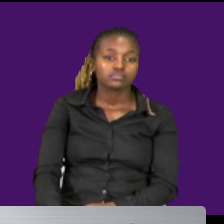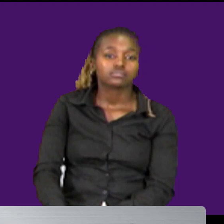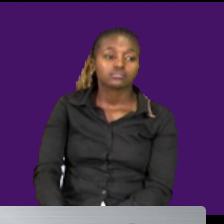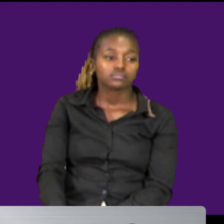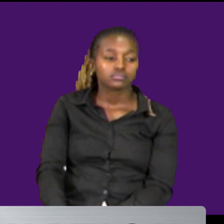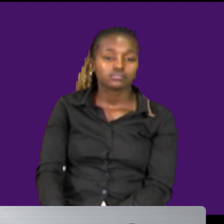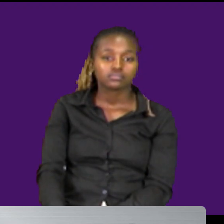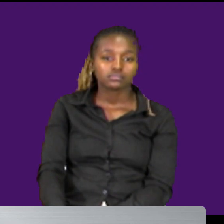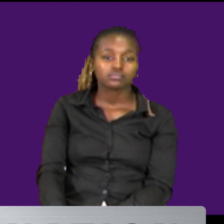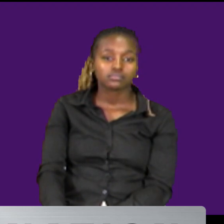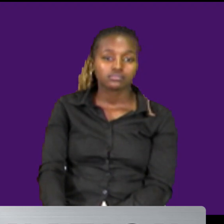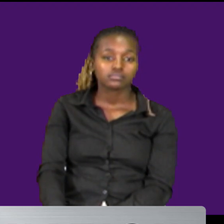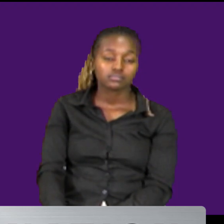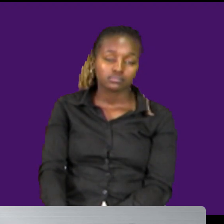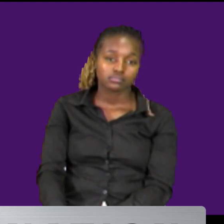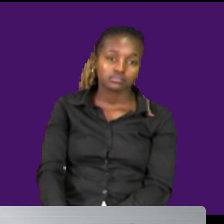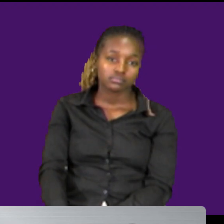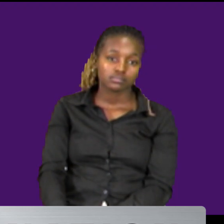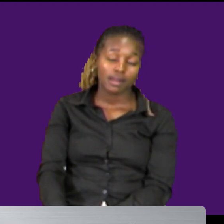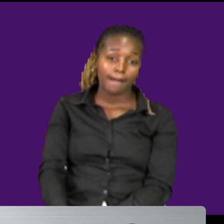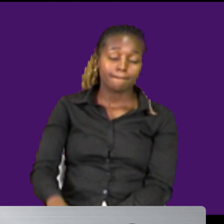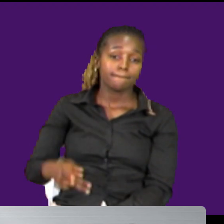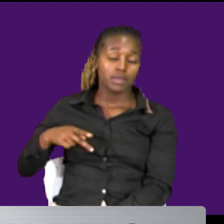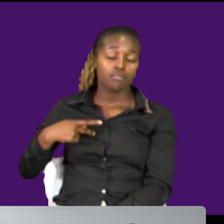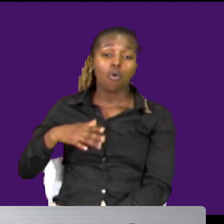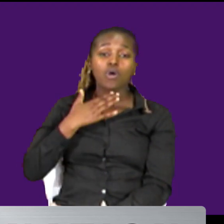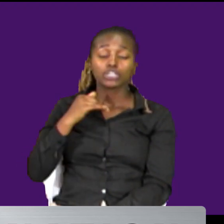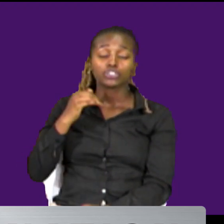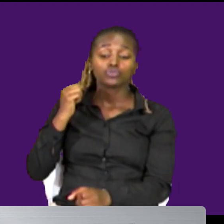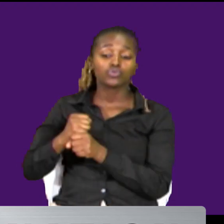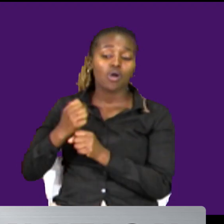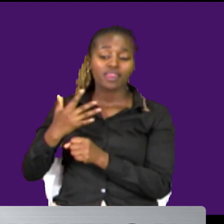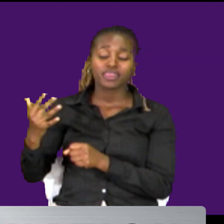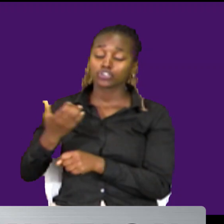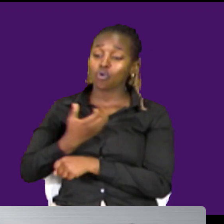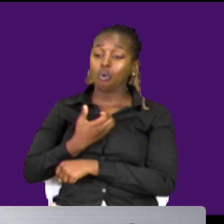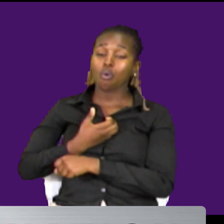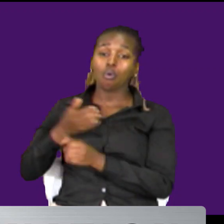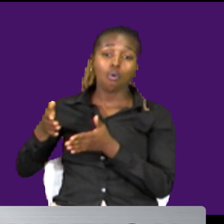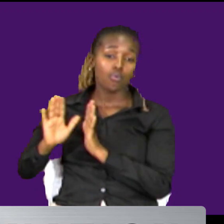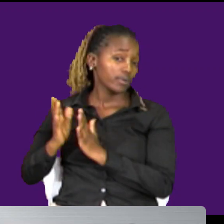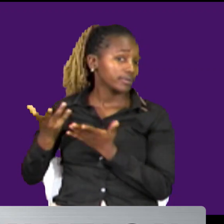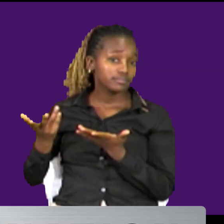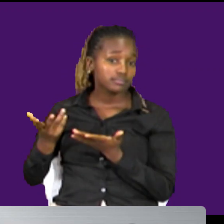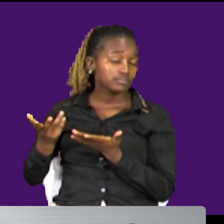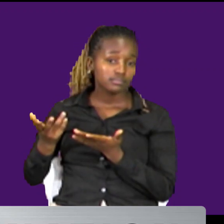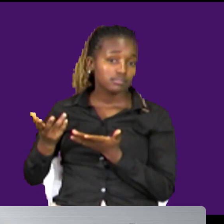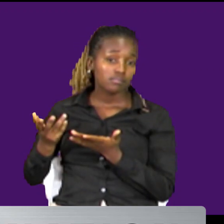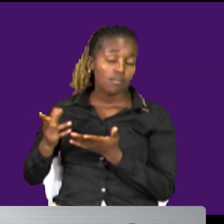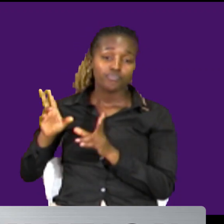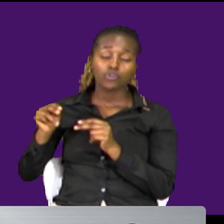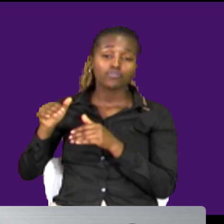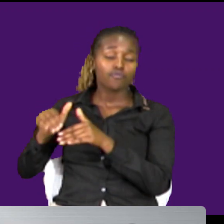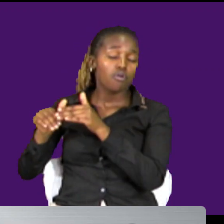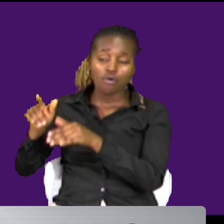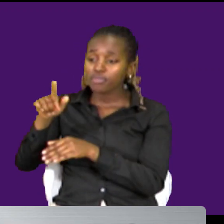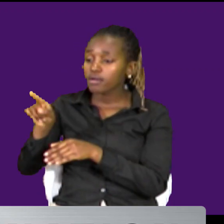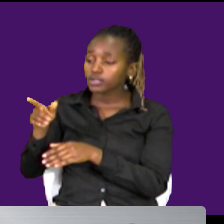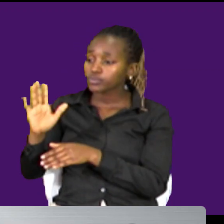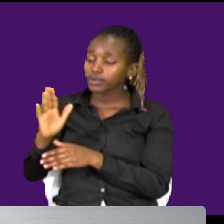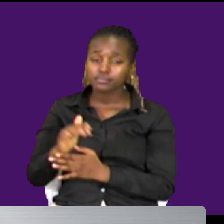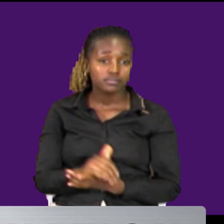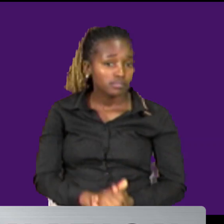feel this street way of doing things is the one that is hard. What's your take on that?